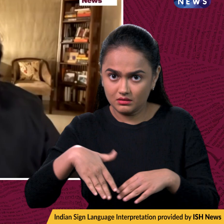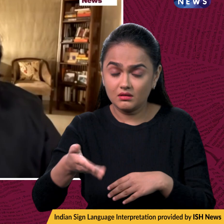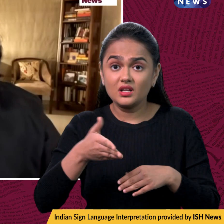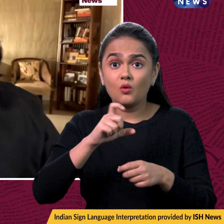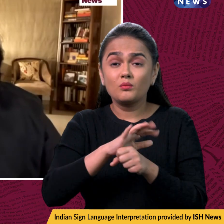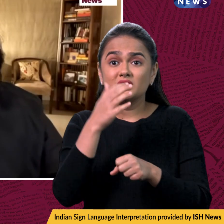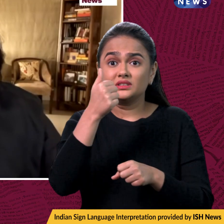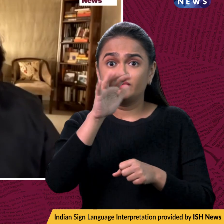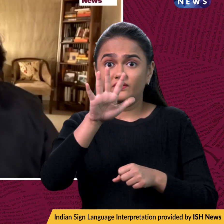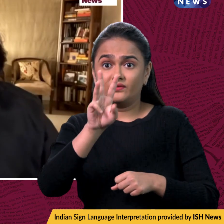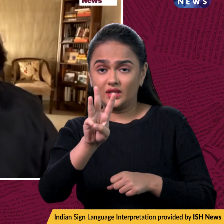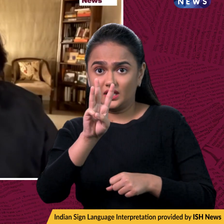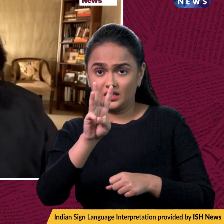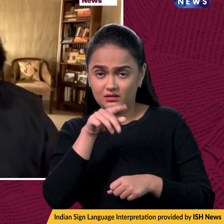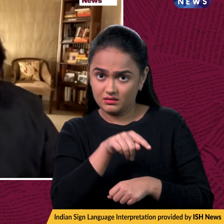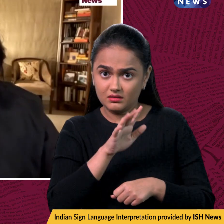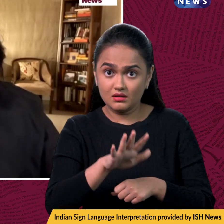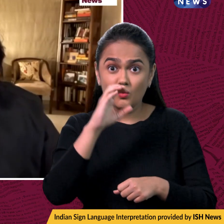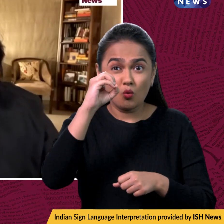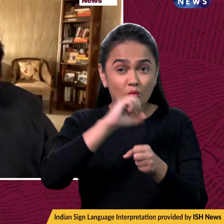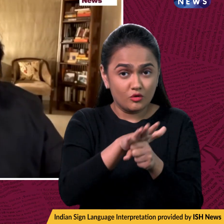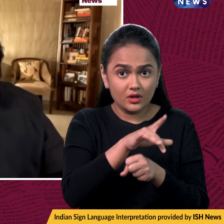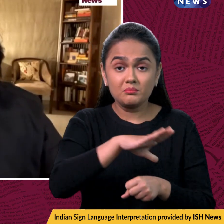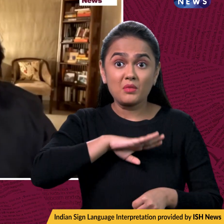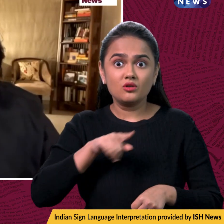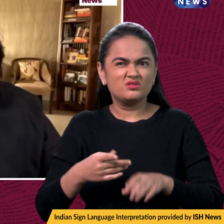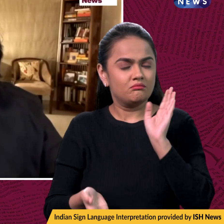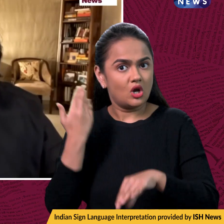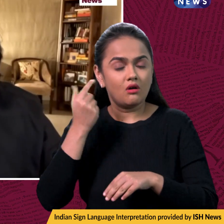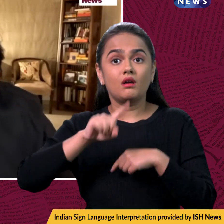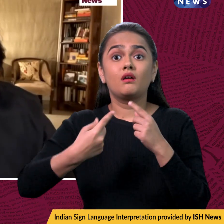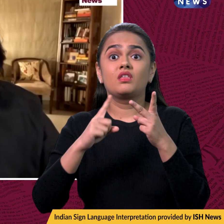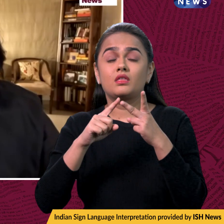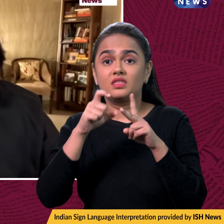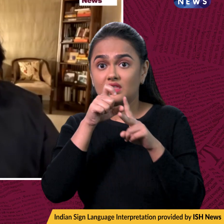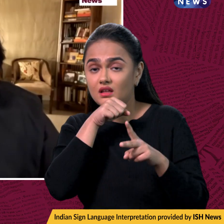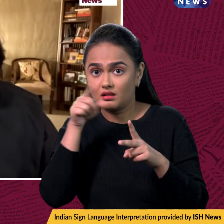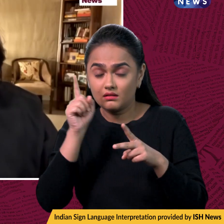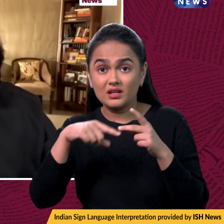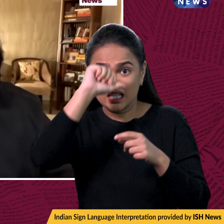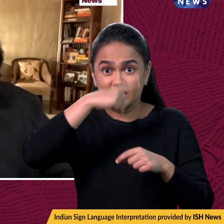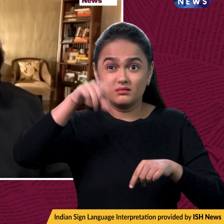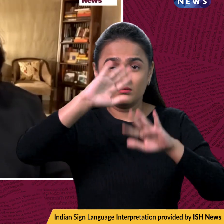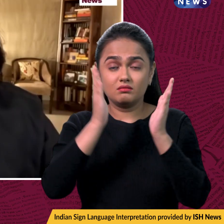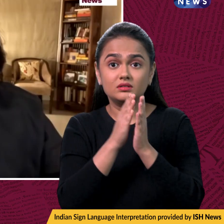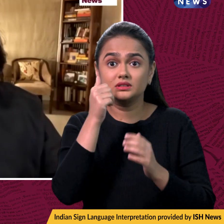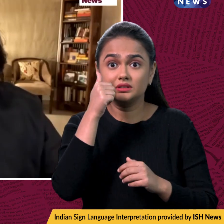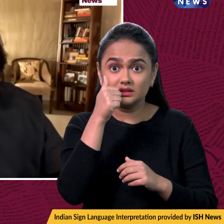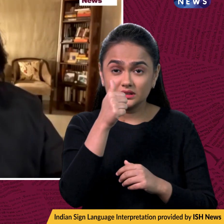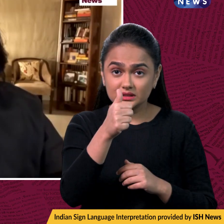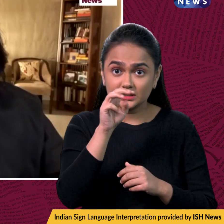now at 653. Maximum cases reported in Maharashtra, then Delhi. India reported altogether